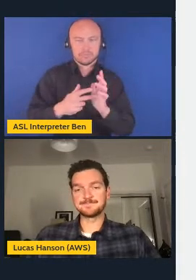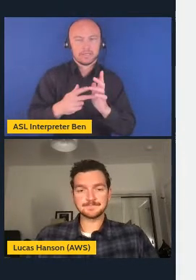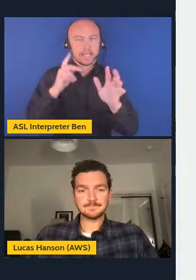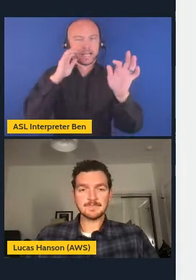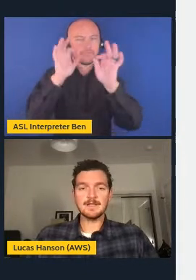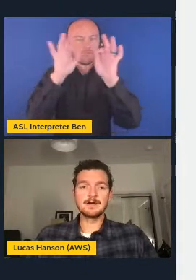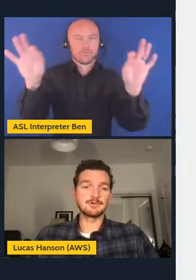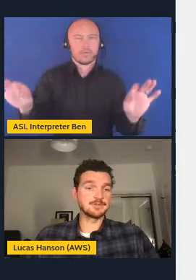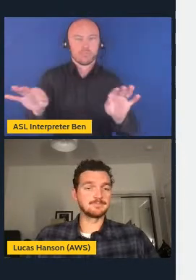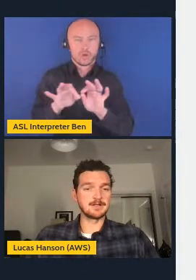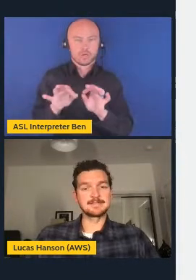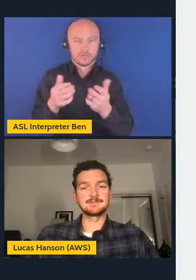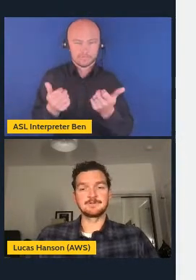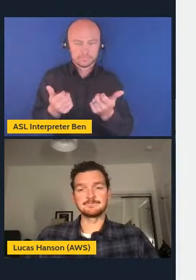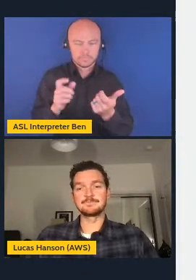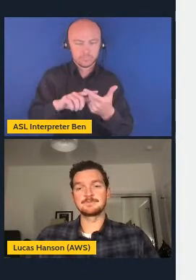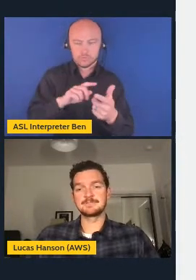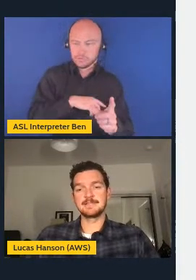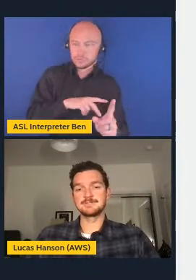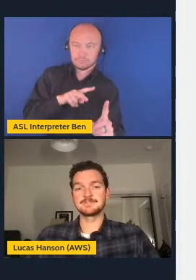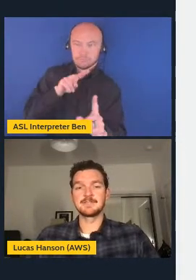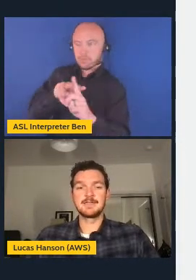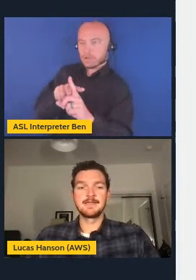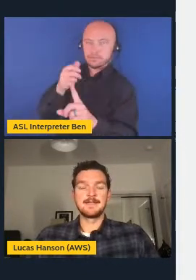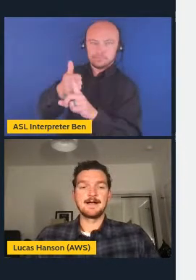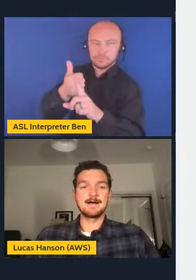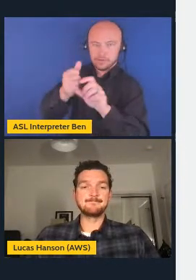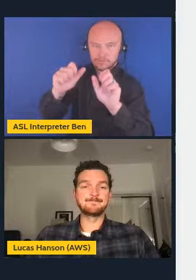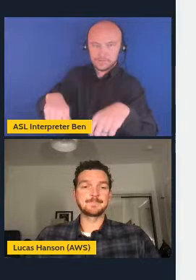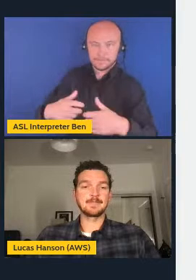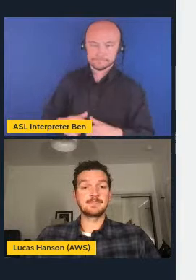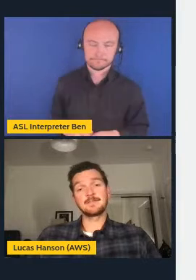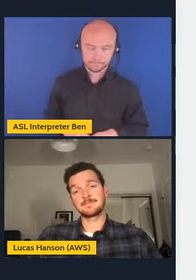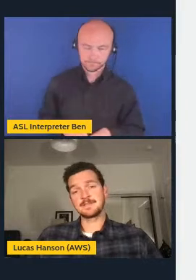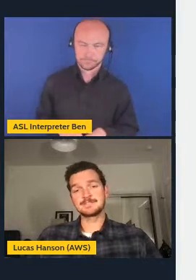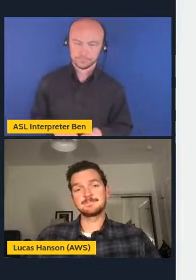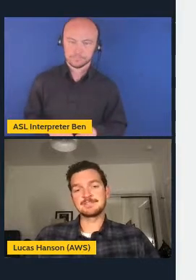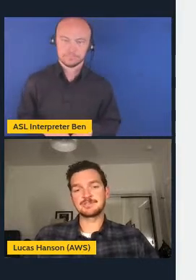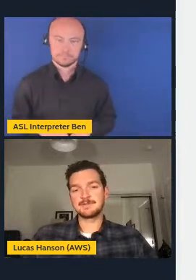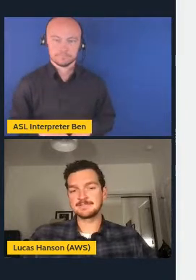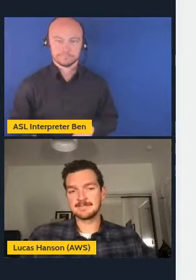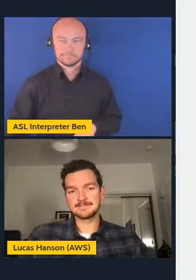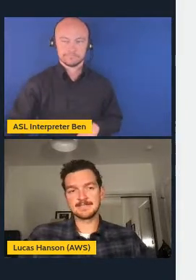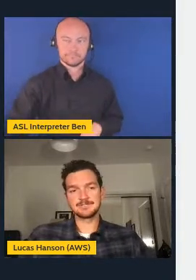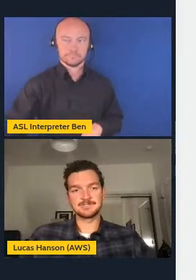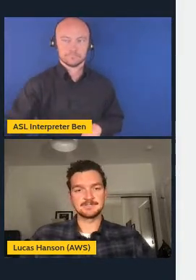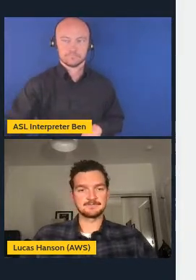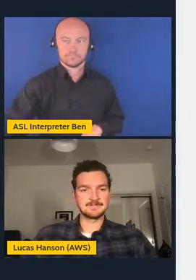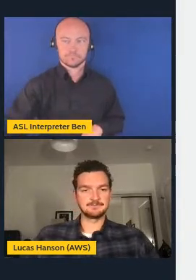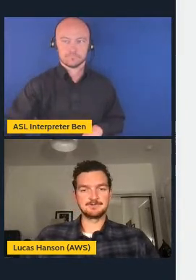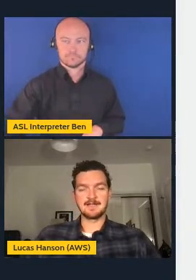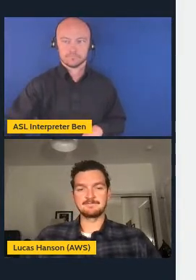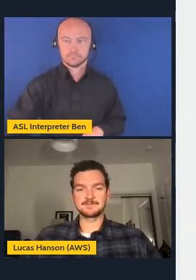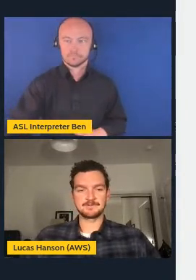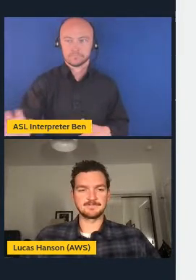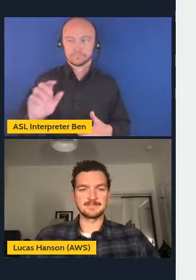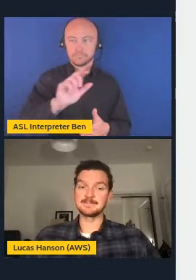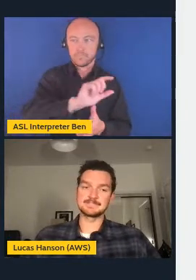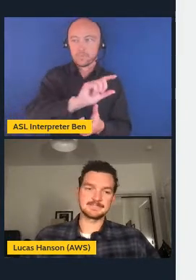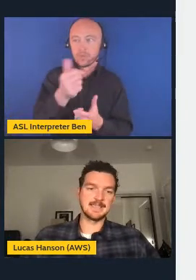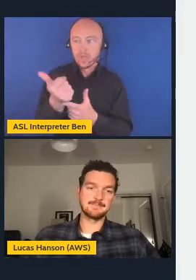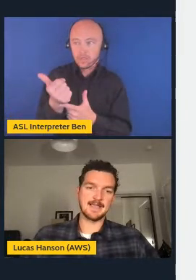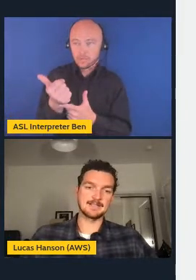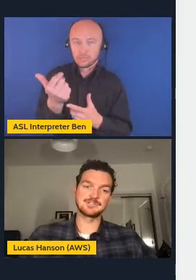well, where you can plug in your own stages. The other thing to mention about data stages is we do have sort of